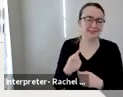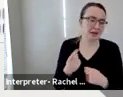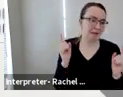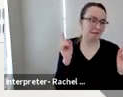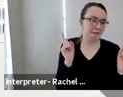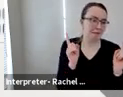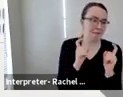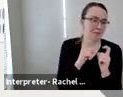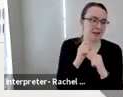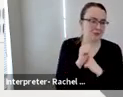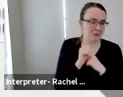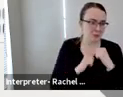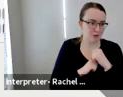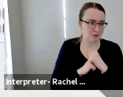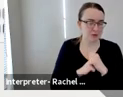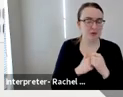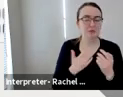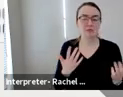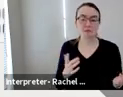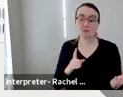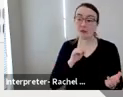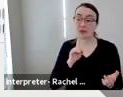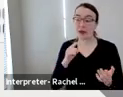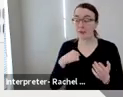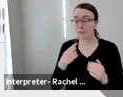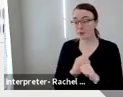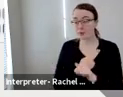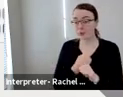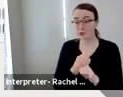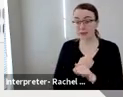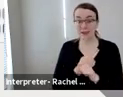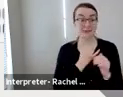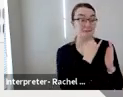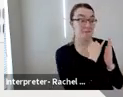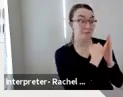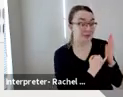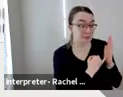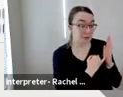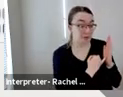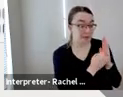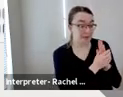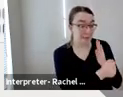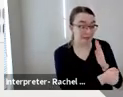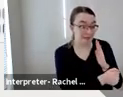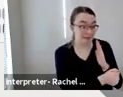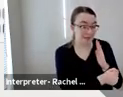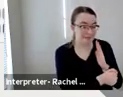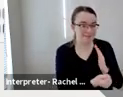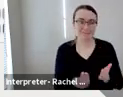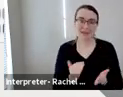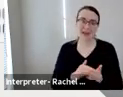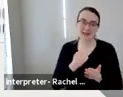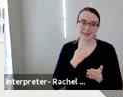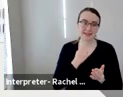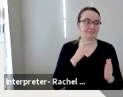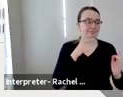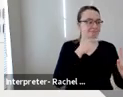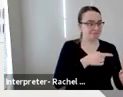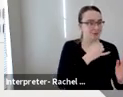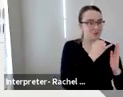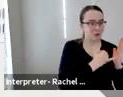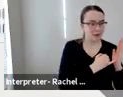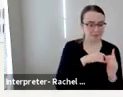right? And I'm using my drawing ability, like I said, combined with CAD